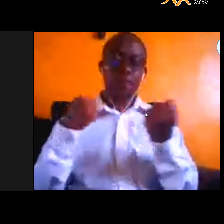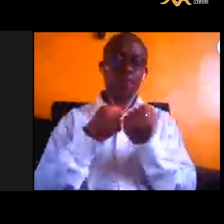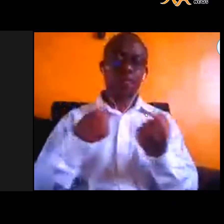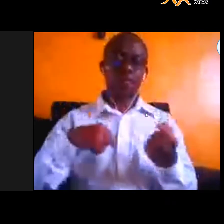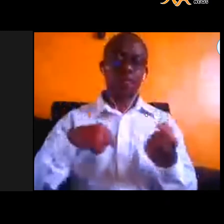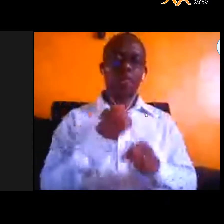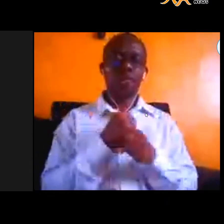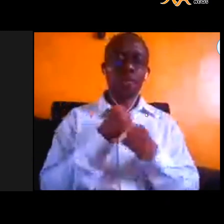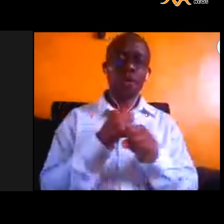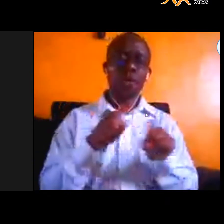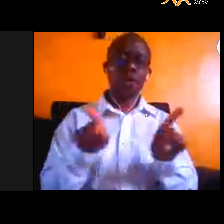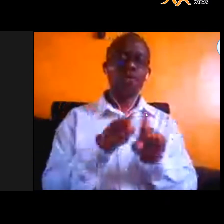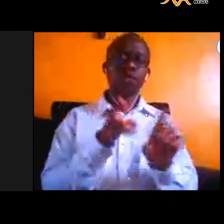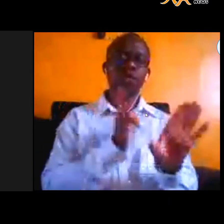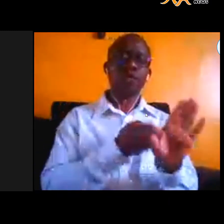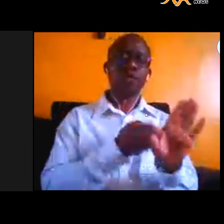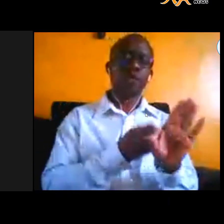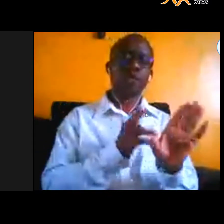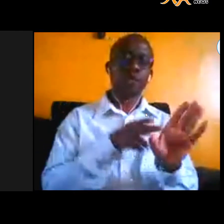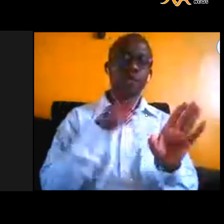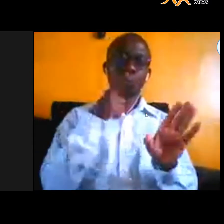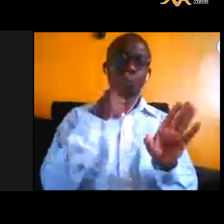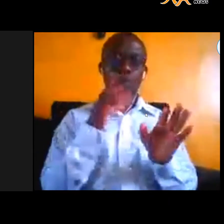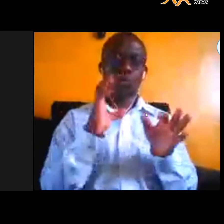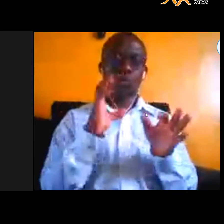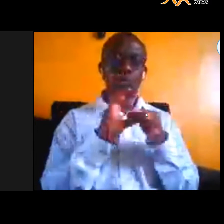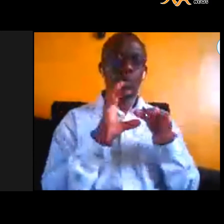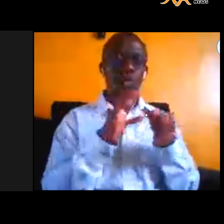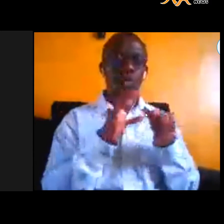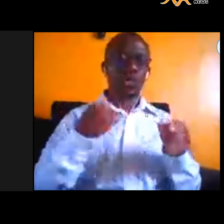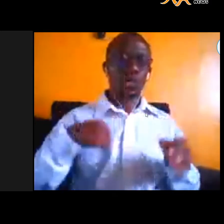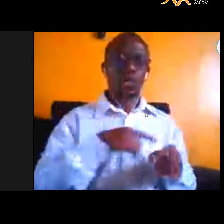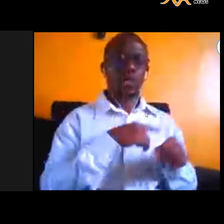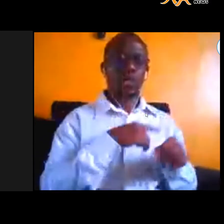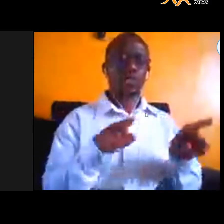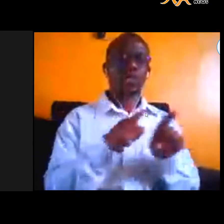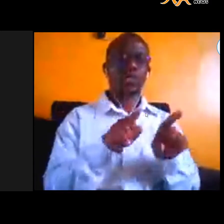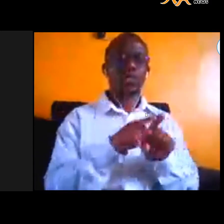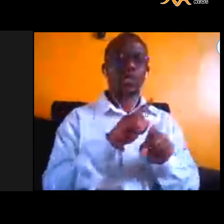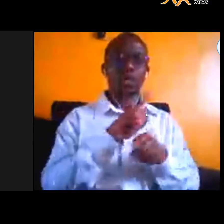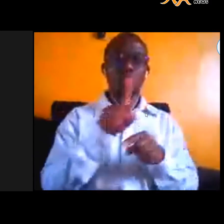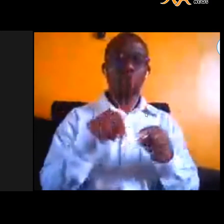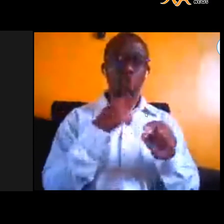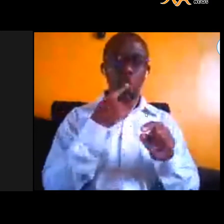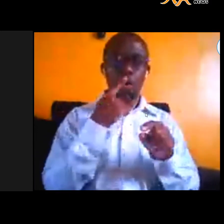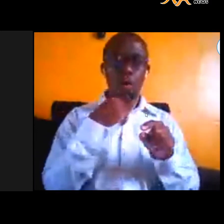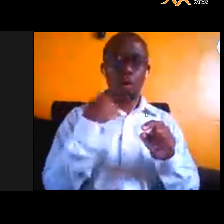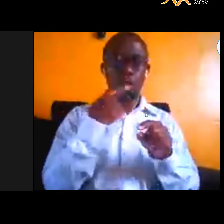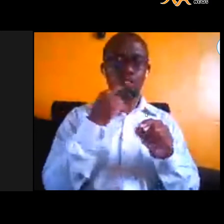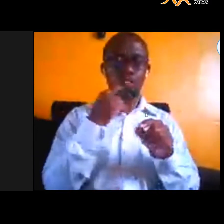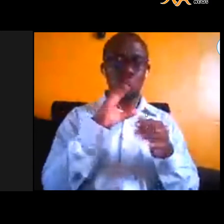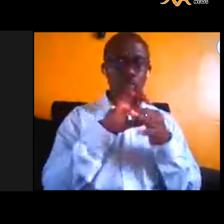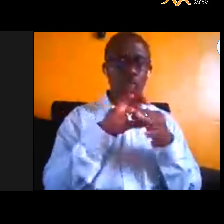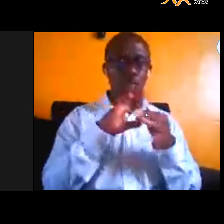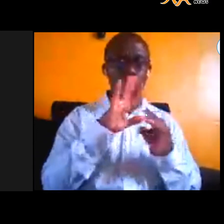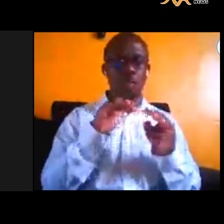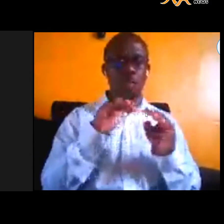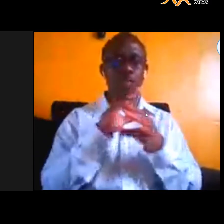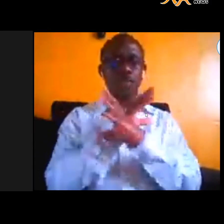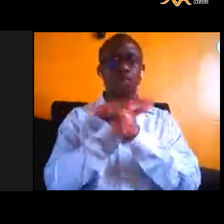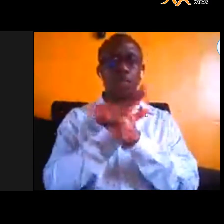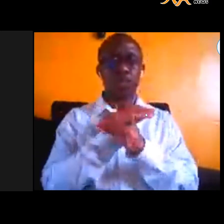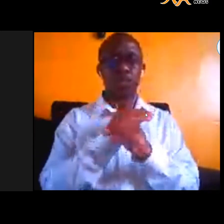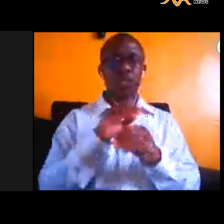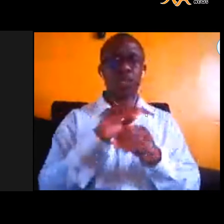participants who are joining us from YouTube, Twitter, and live streaming from all the different networks. We want to